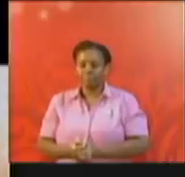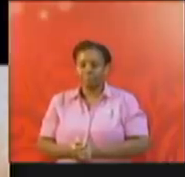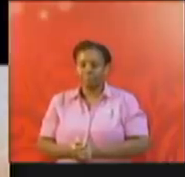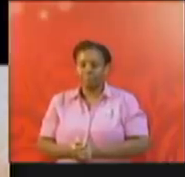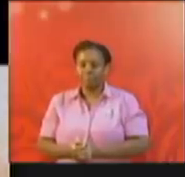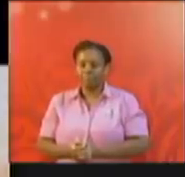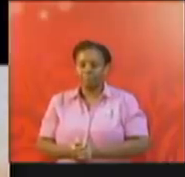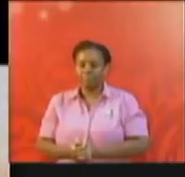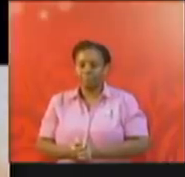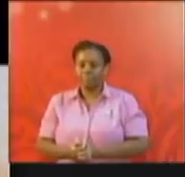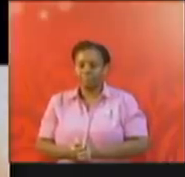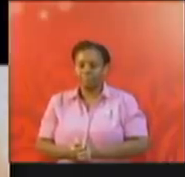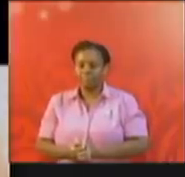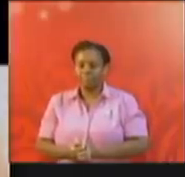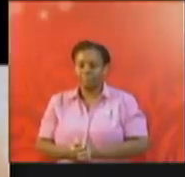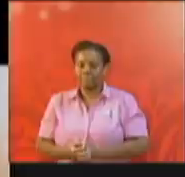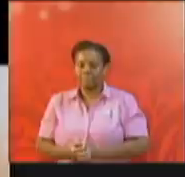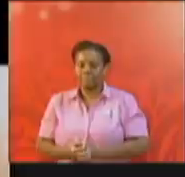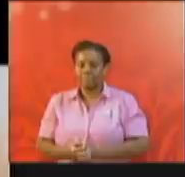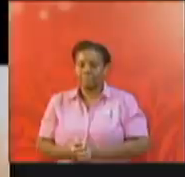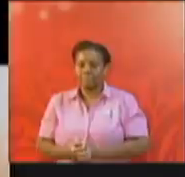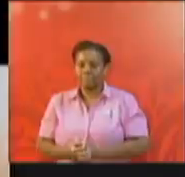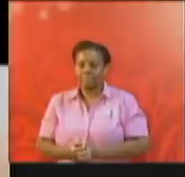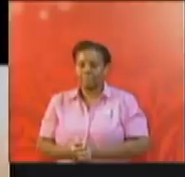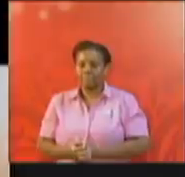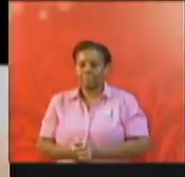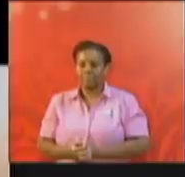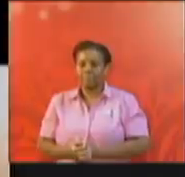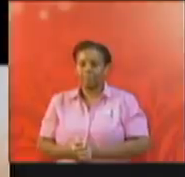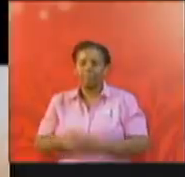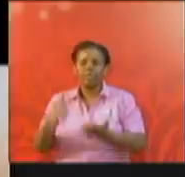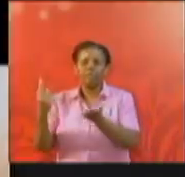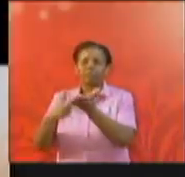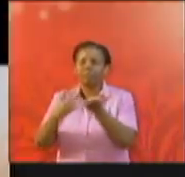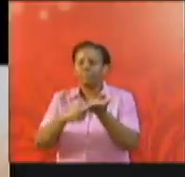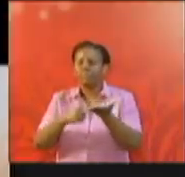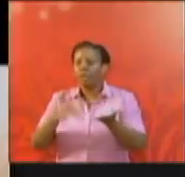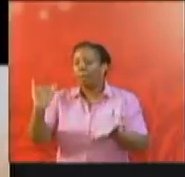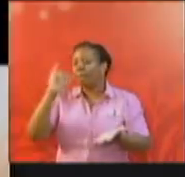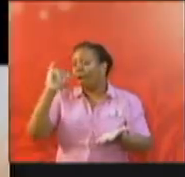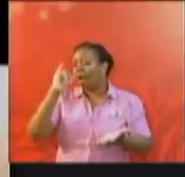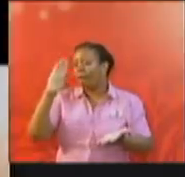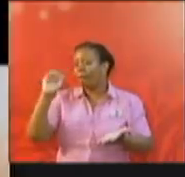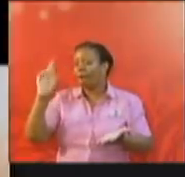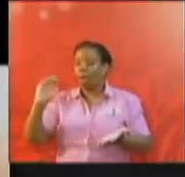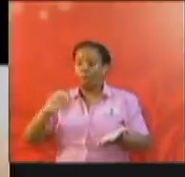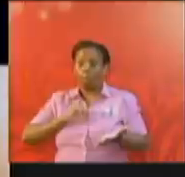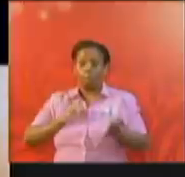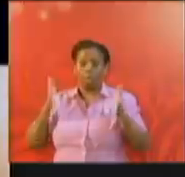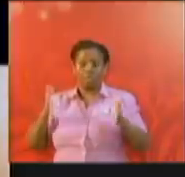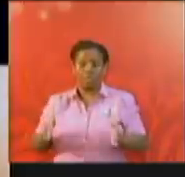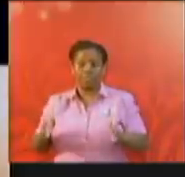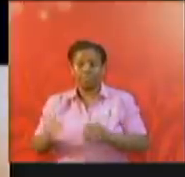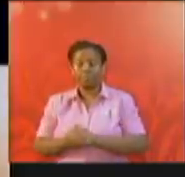Barkeepers and Operators Association, it is asking for some clarification where it concerns the exemption for sports members